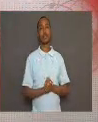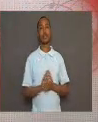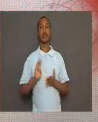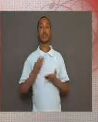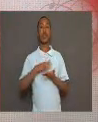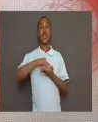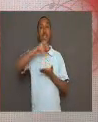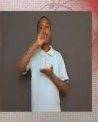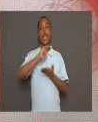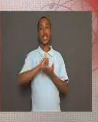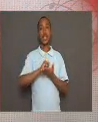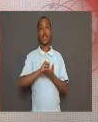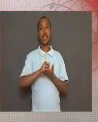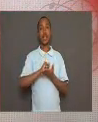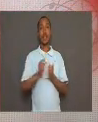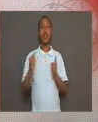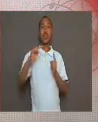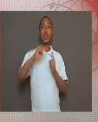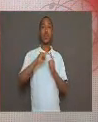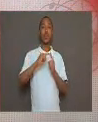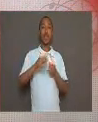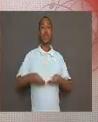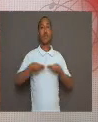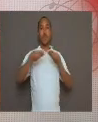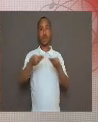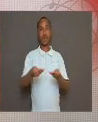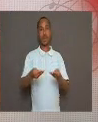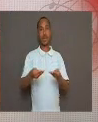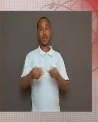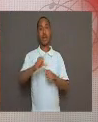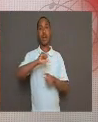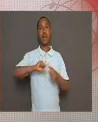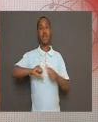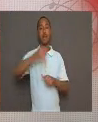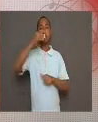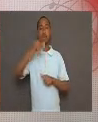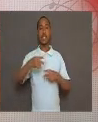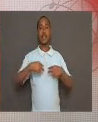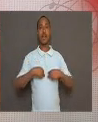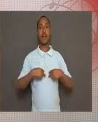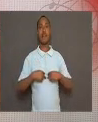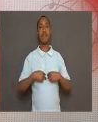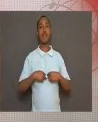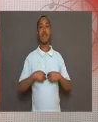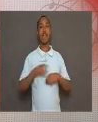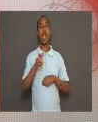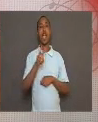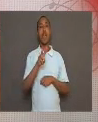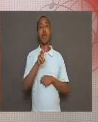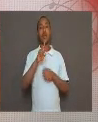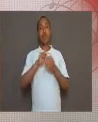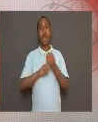We learned that in order to be a donor, an atom must have a lone pair